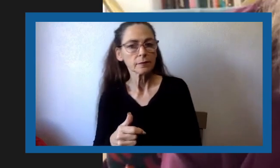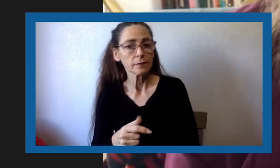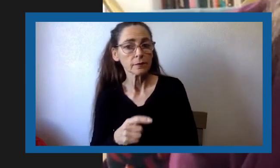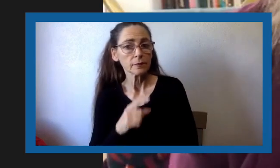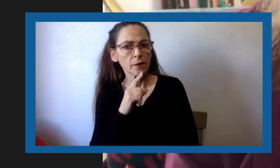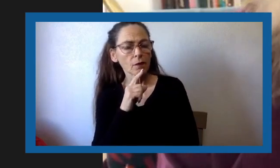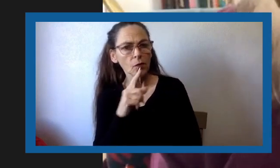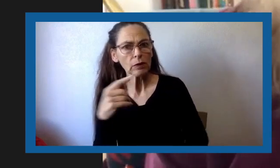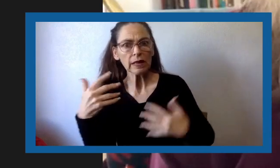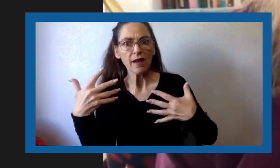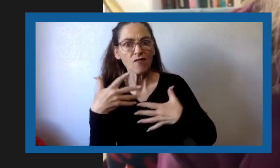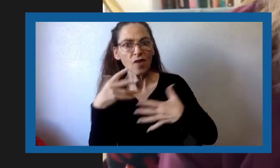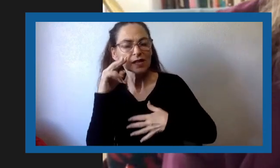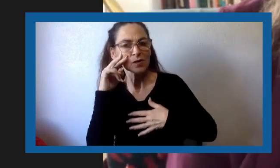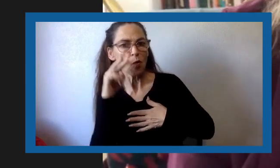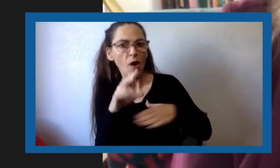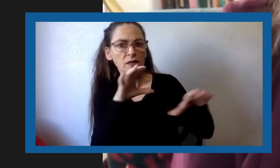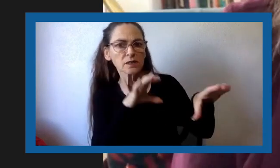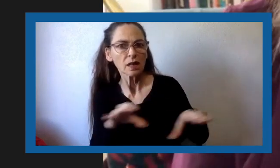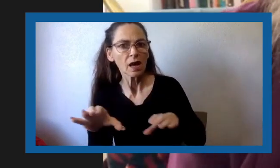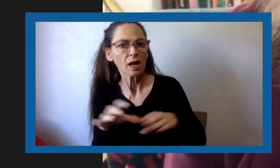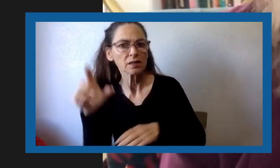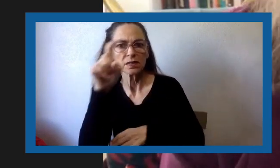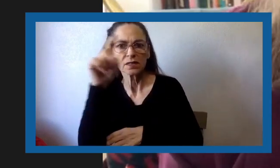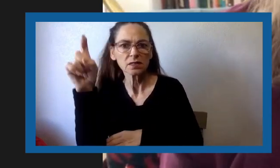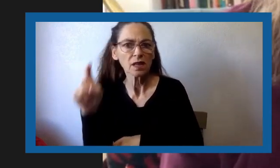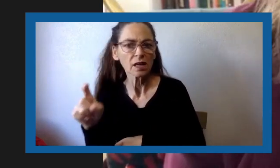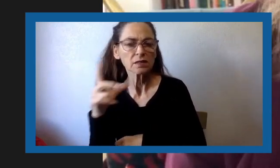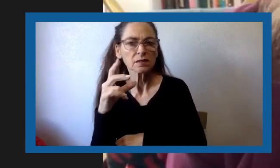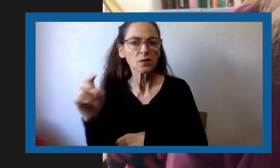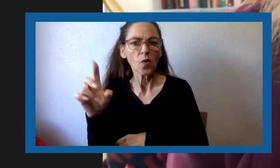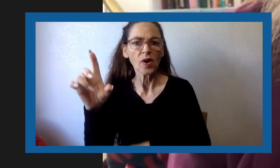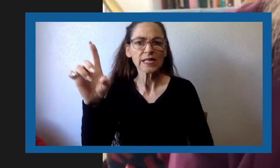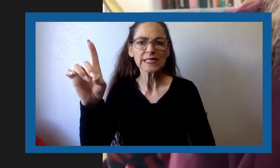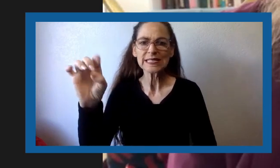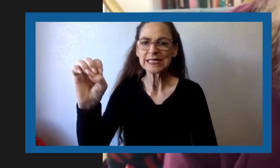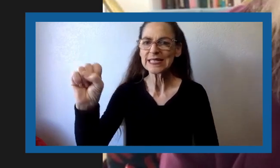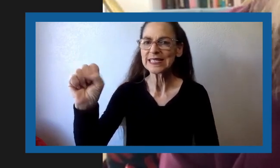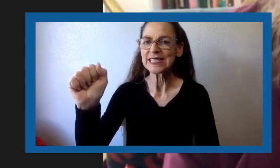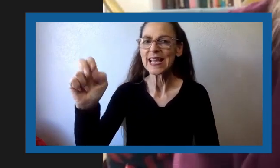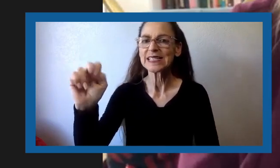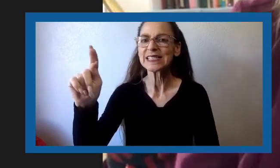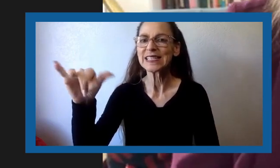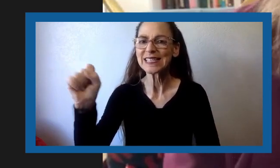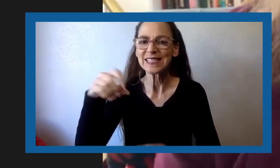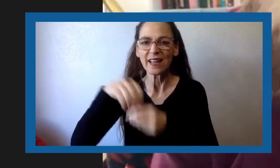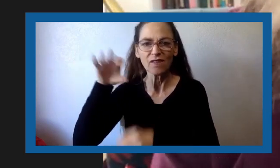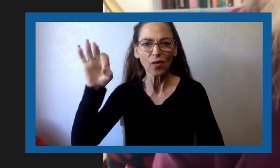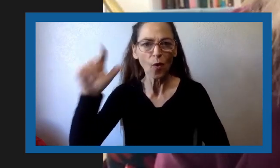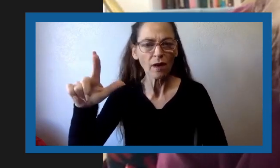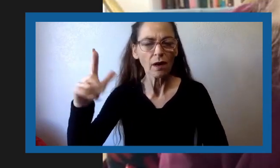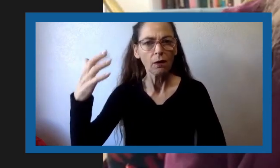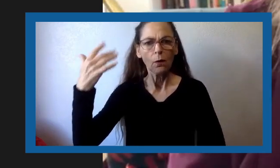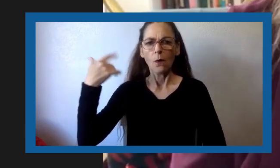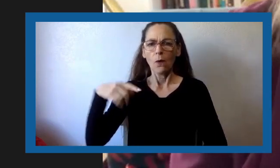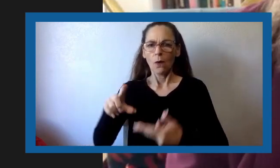It's really frightening to watch the actions of Abbott in Texas or DeSantis in Florida. The latter, of